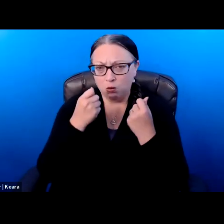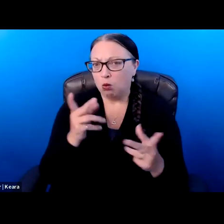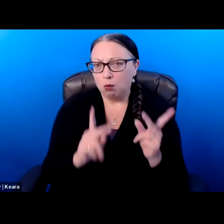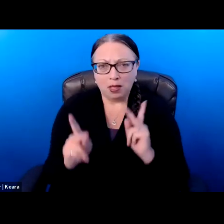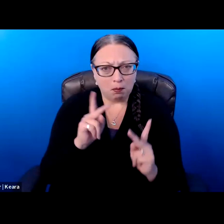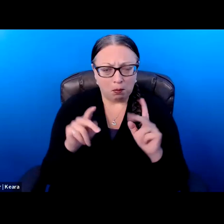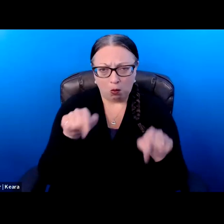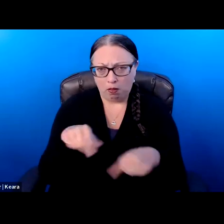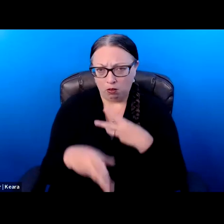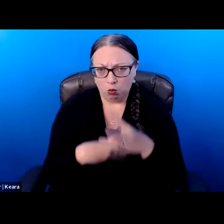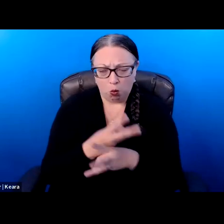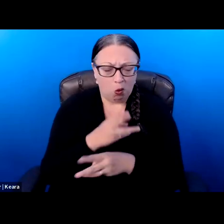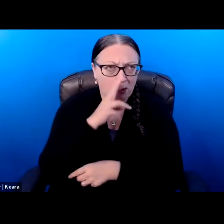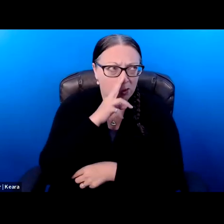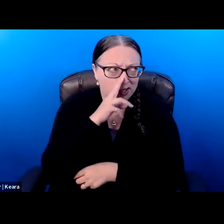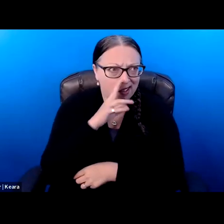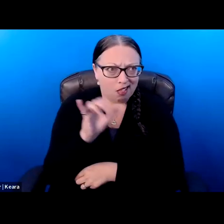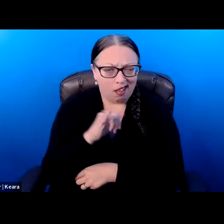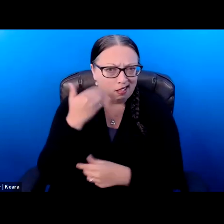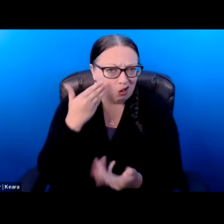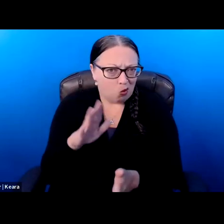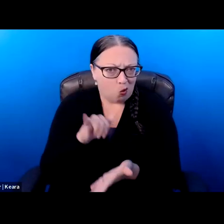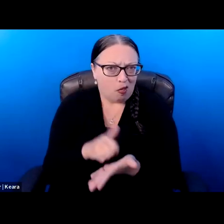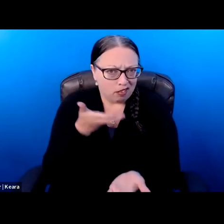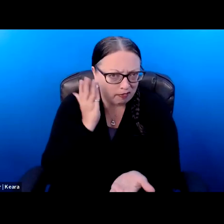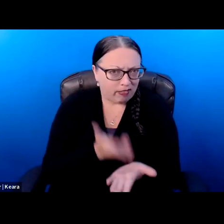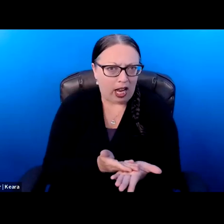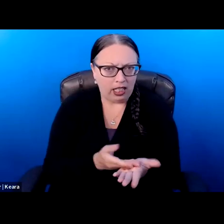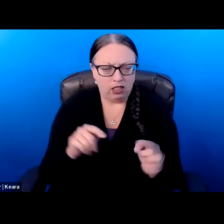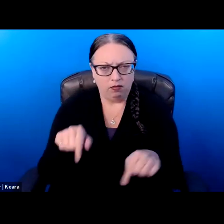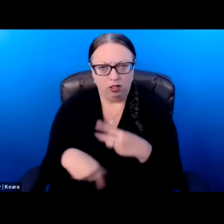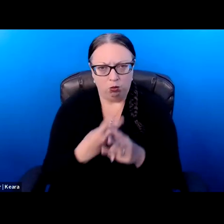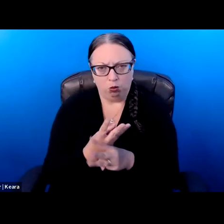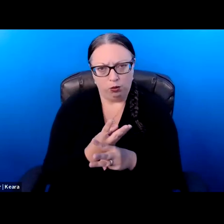who pretend like they don't know that that is a fundamental fact of this world.